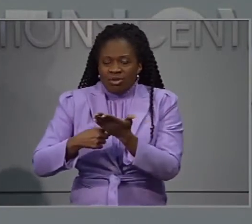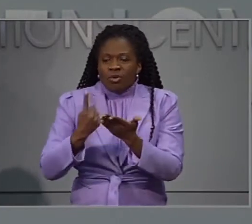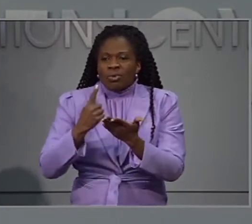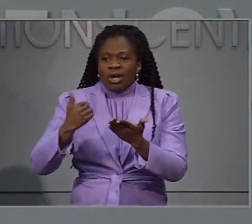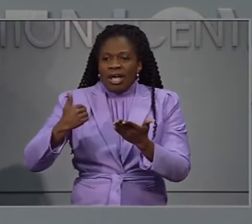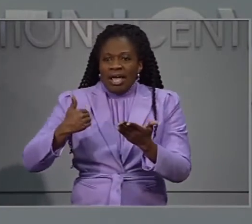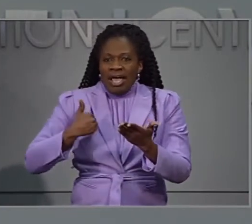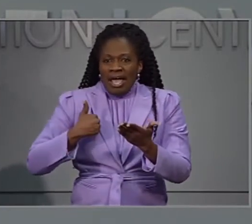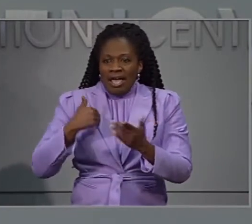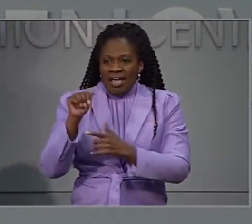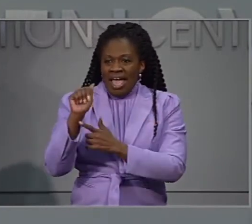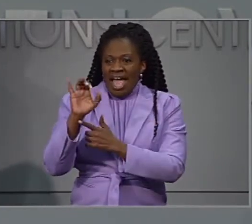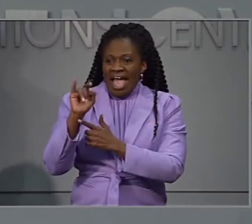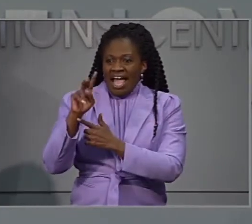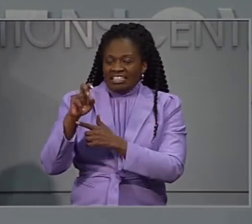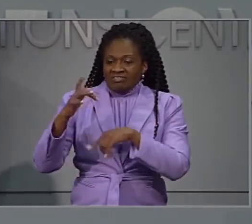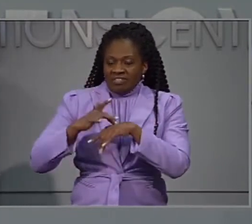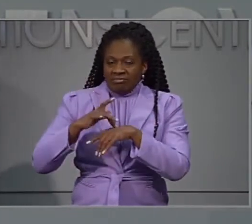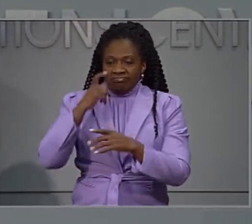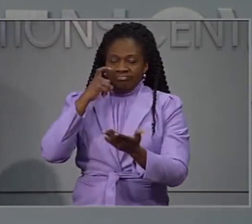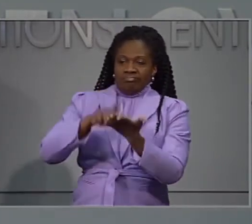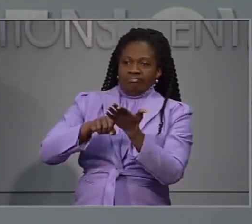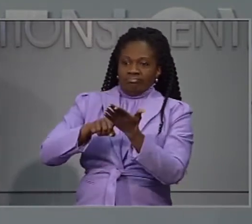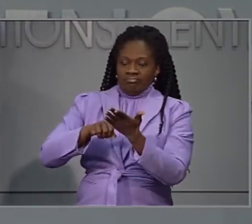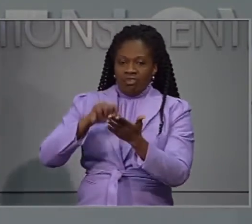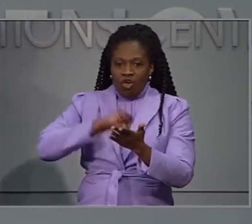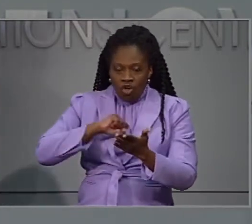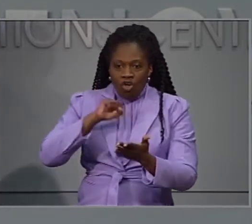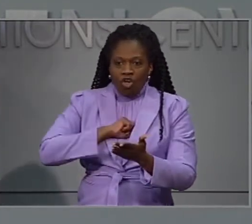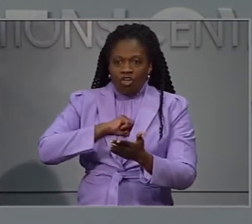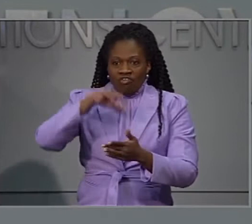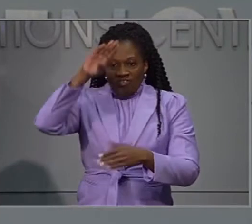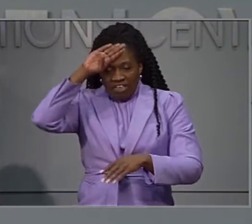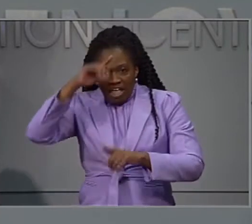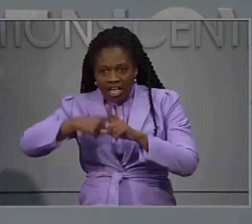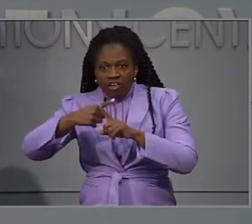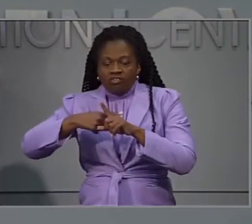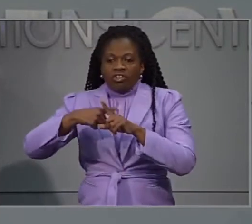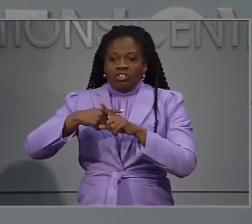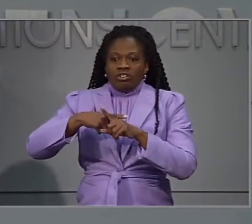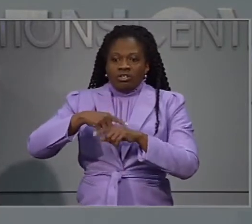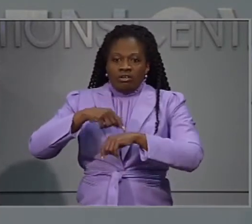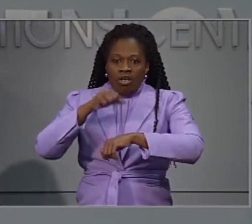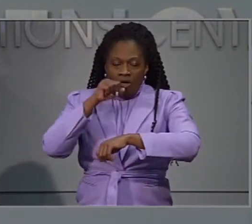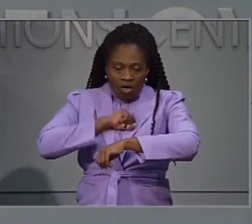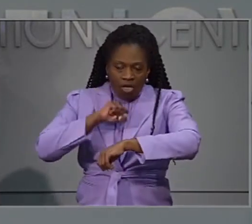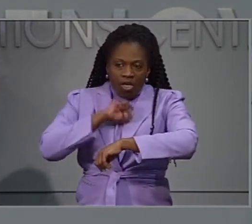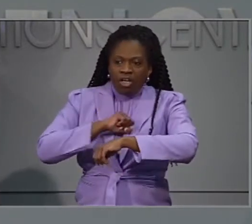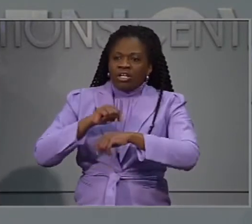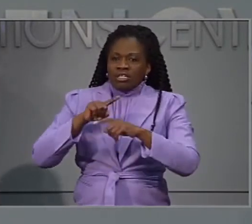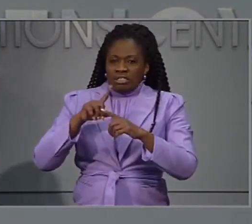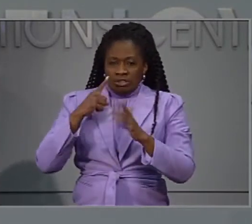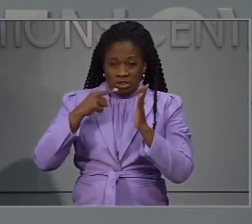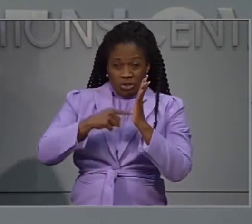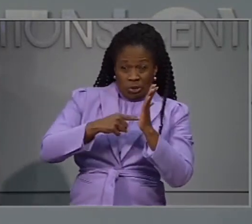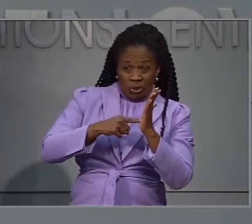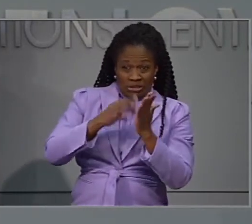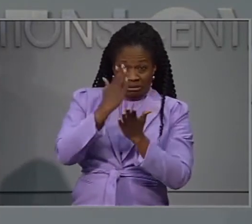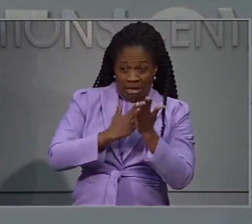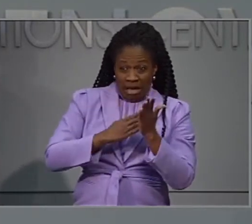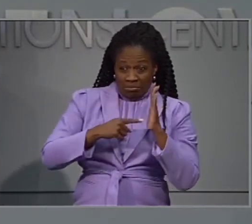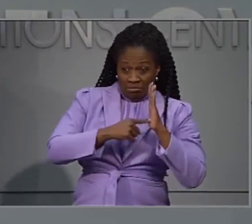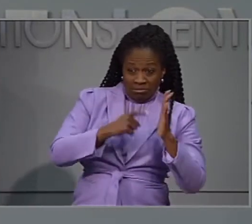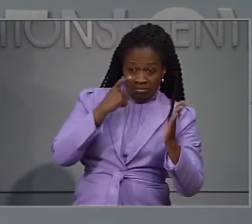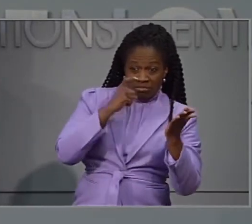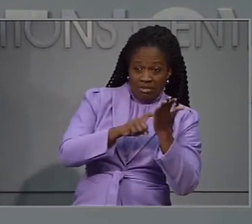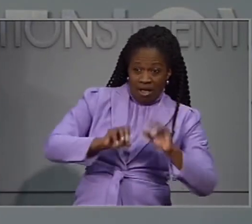has active infection, when we think they have COVID-19 in the moment. They may be showing symptoms or they may not be showing symptoms, but